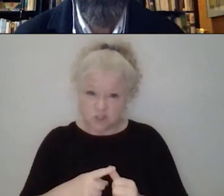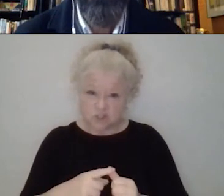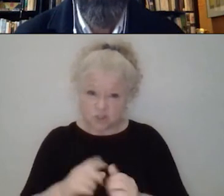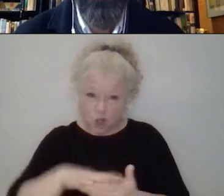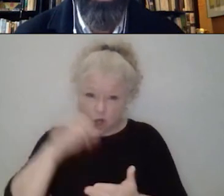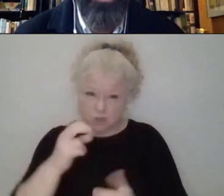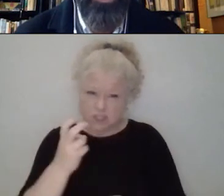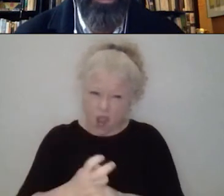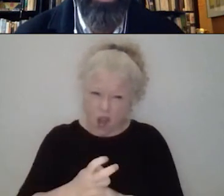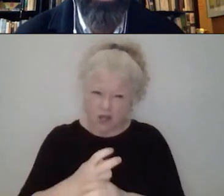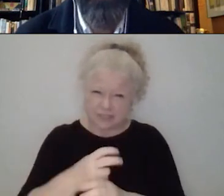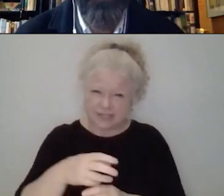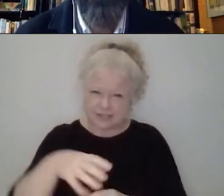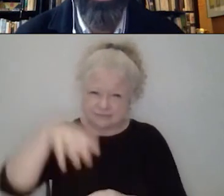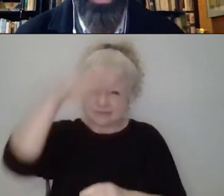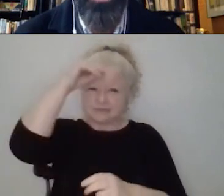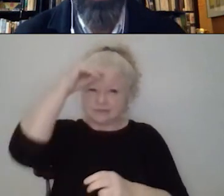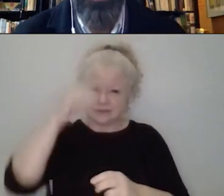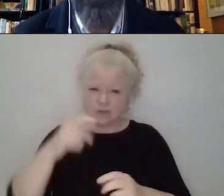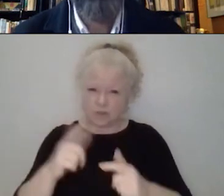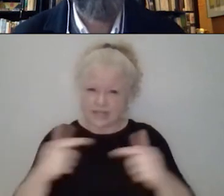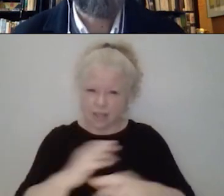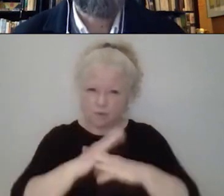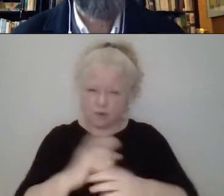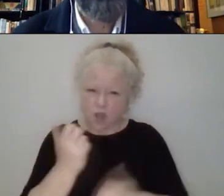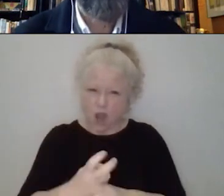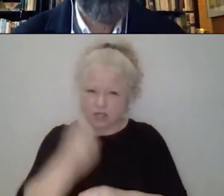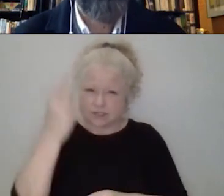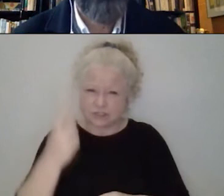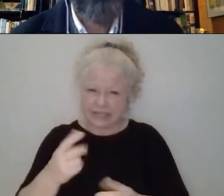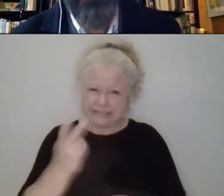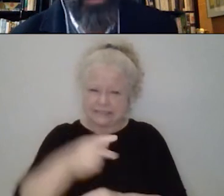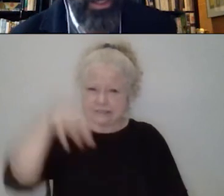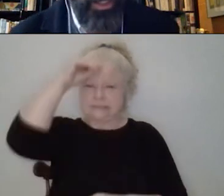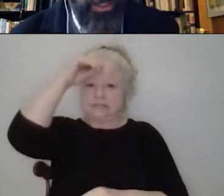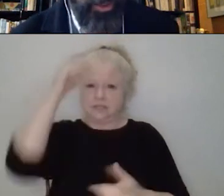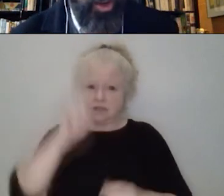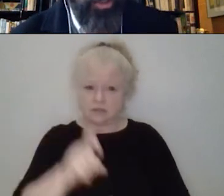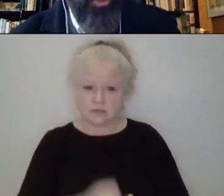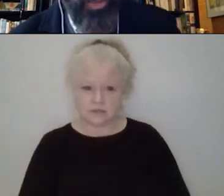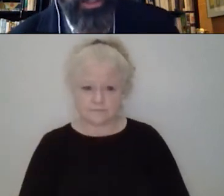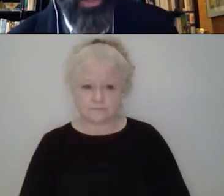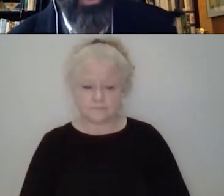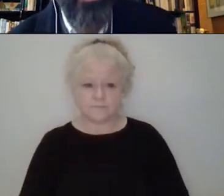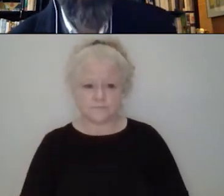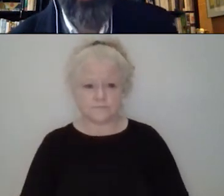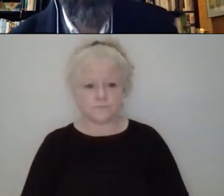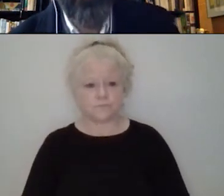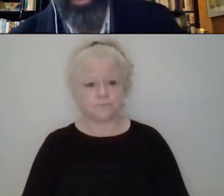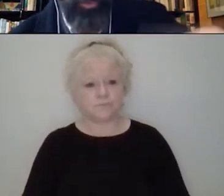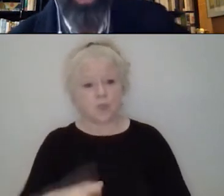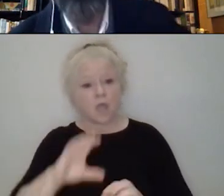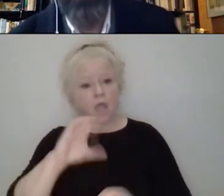hard? Because I suppose the language barrier too. When I finished my college, which I was at Ohio